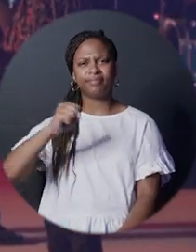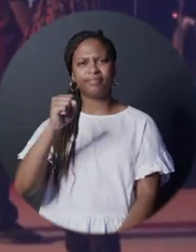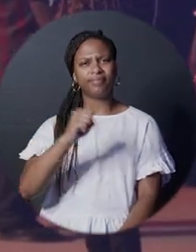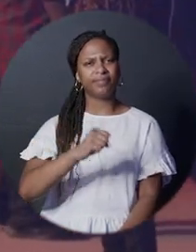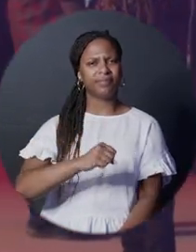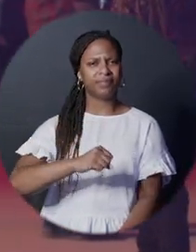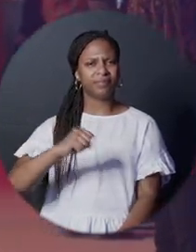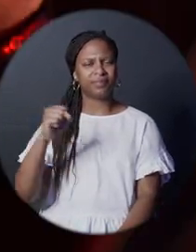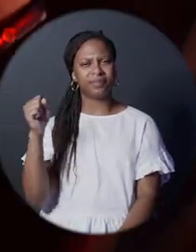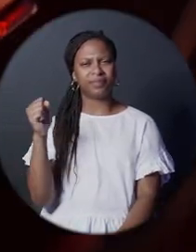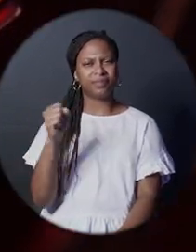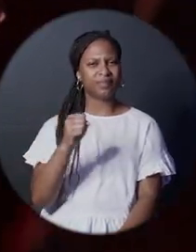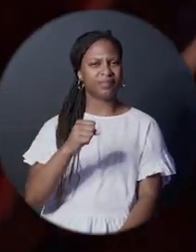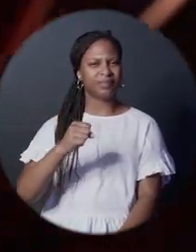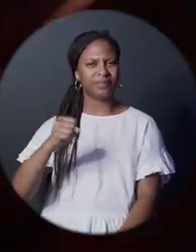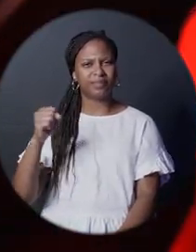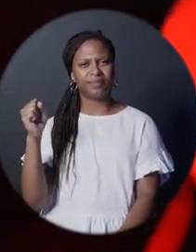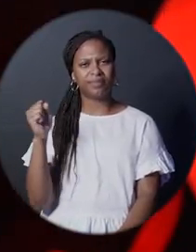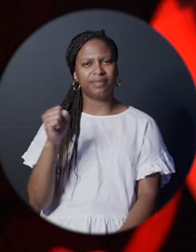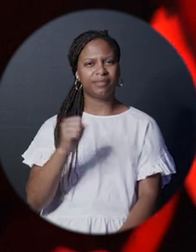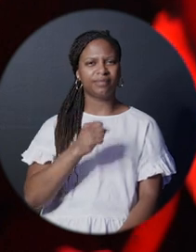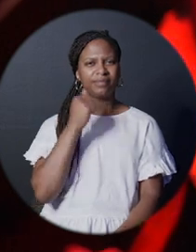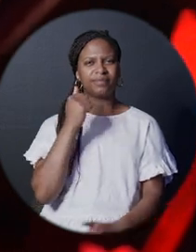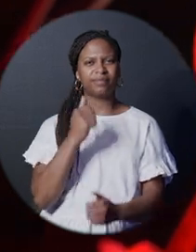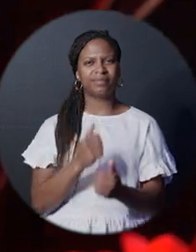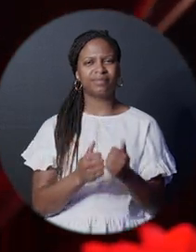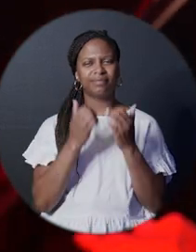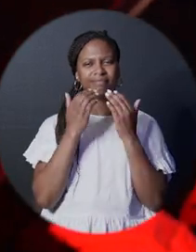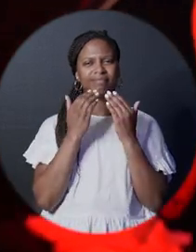Oh yes, oh yes, oh yes, oh yes,